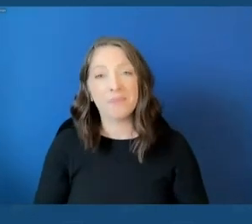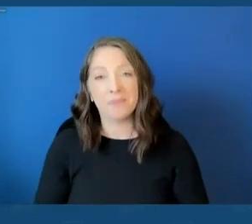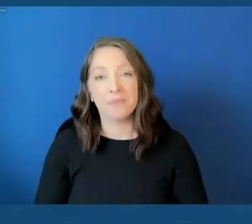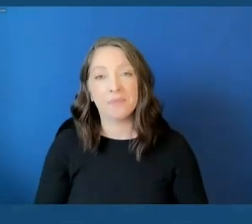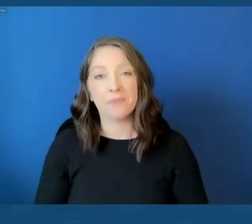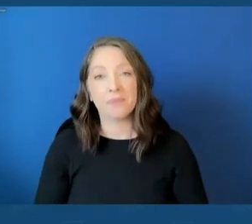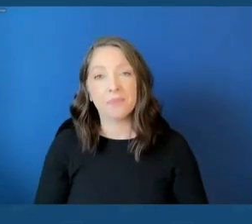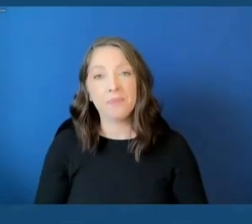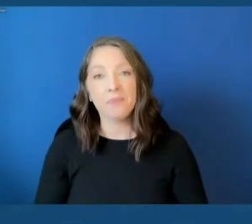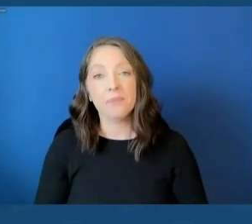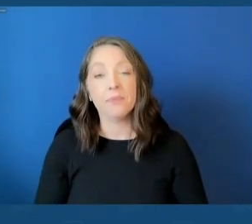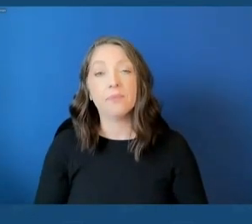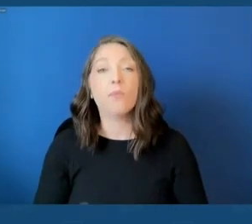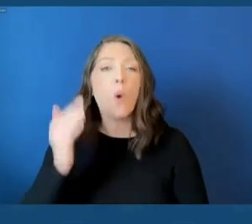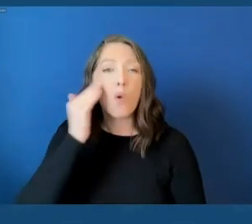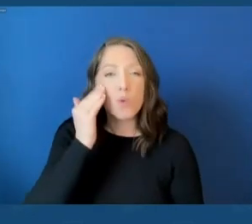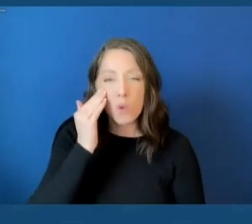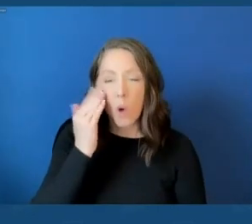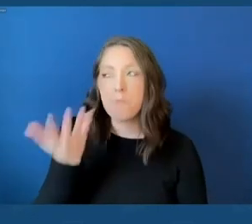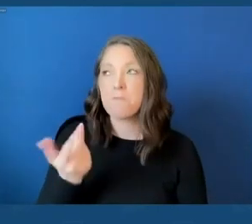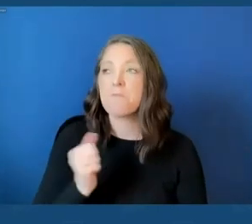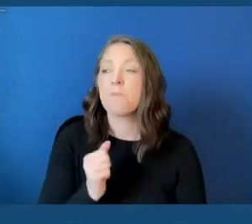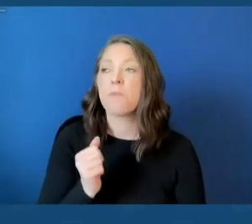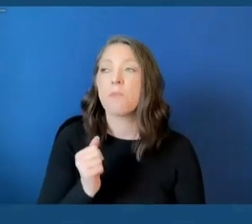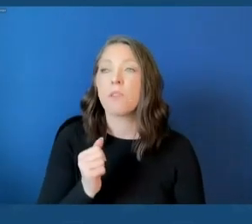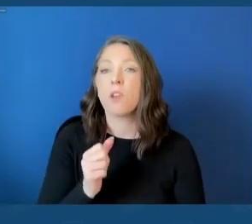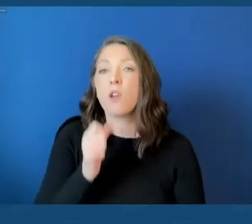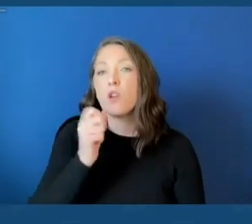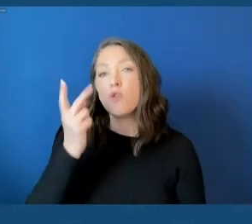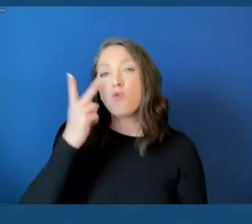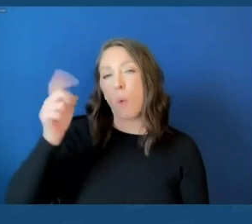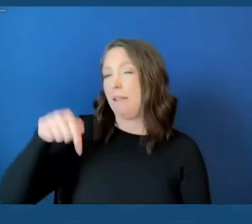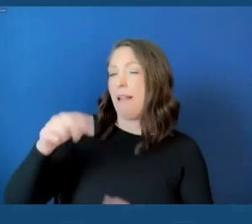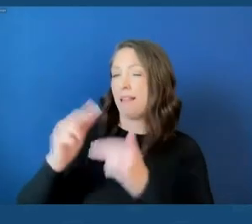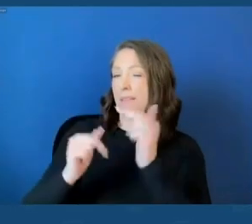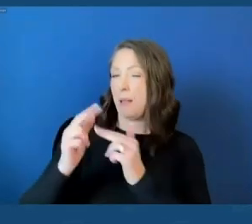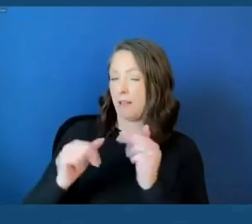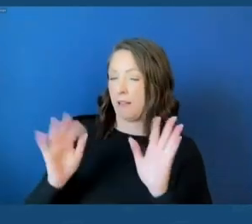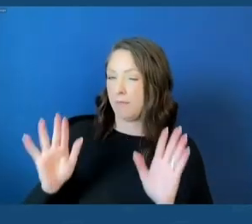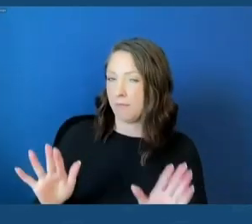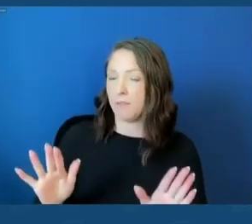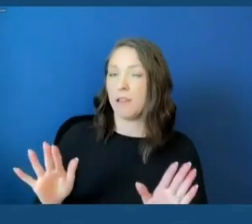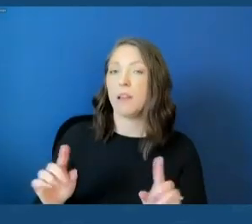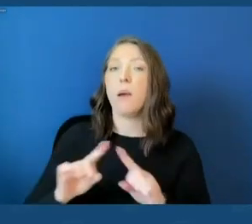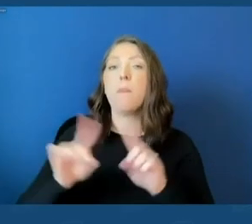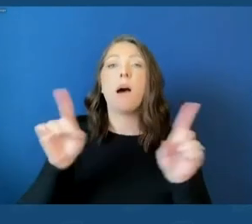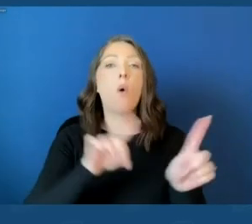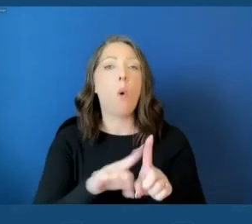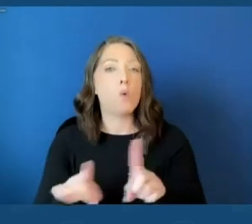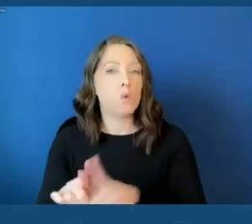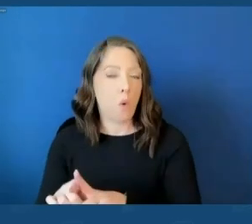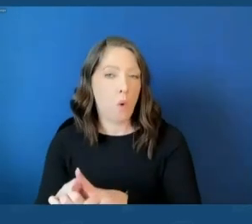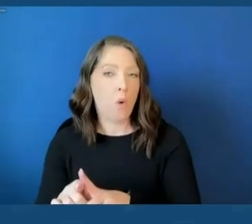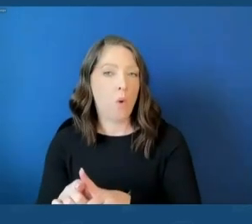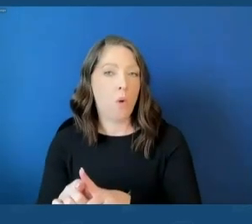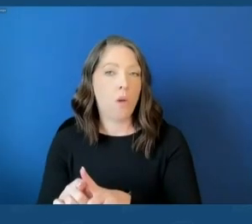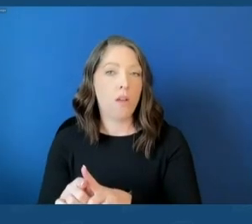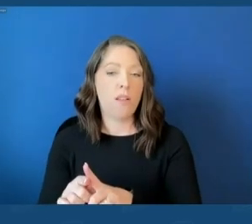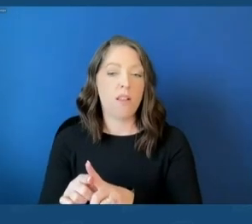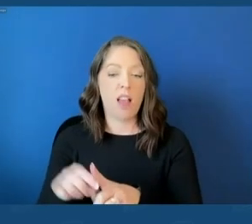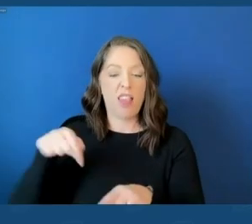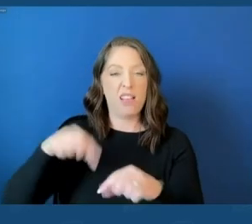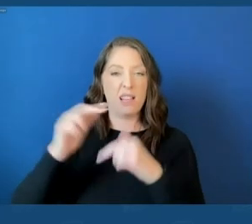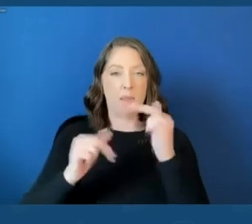You know, just, you don't see it in this building, but also in the back of this building is